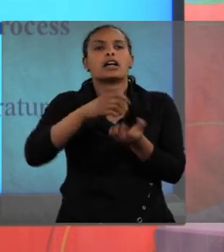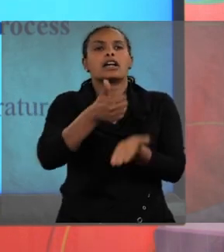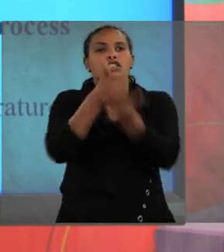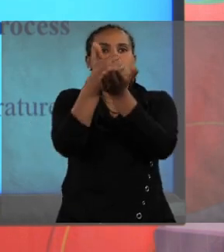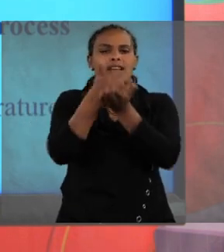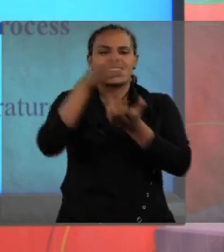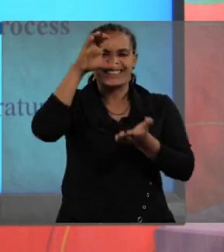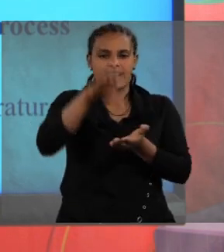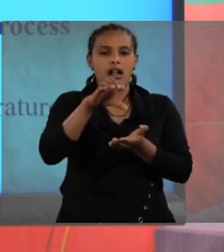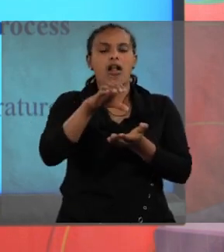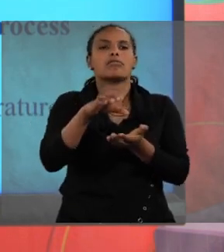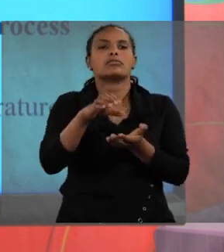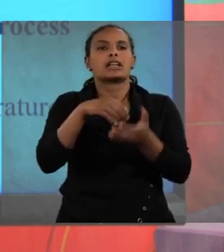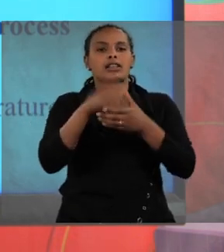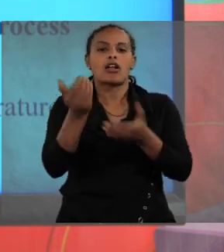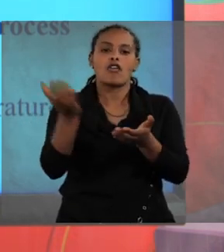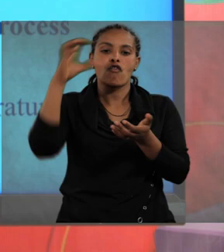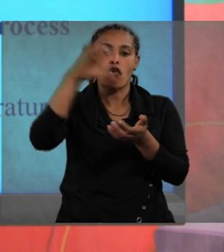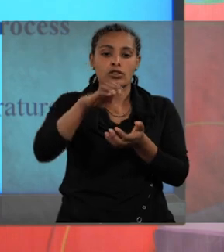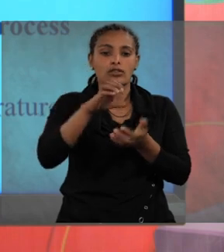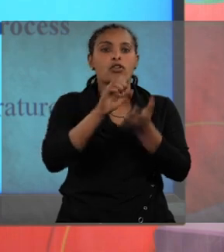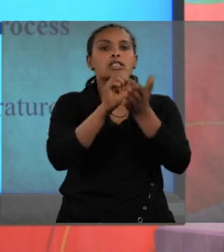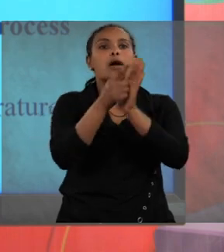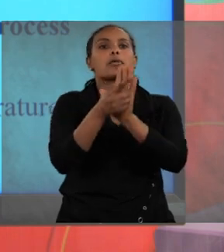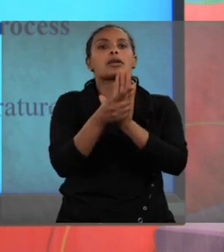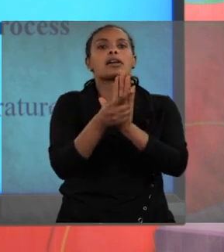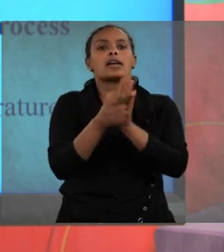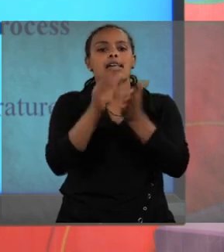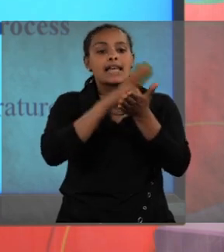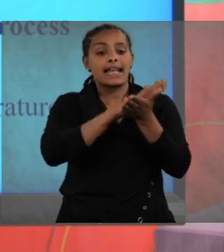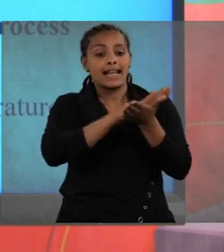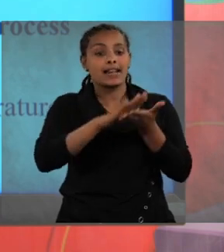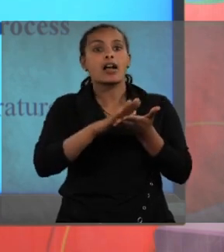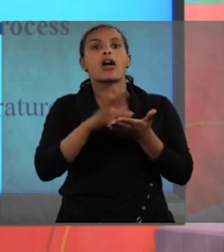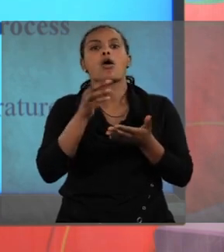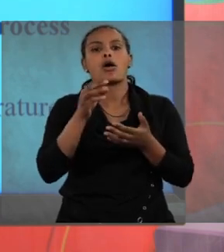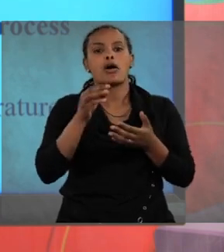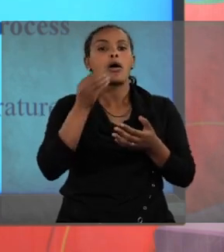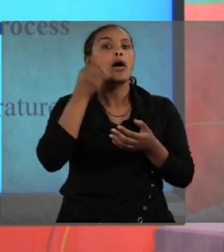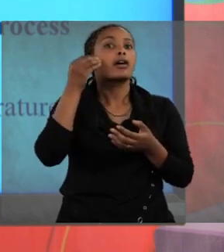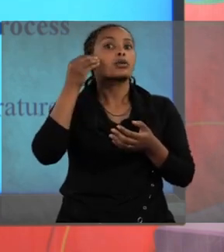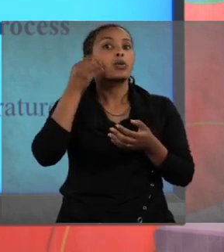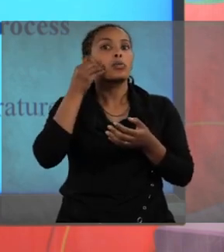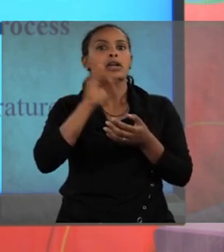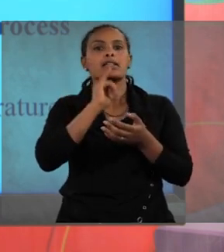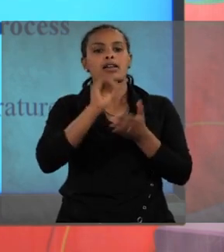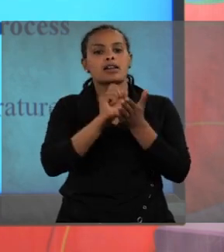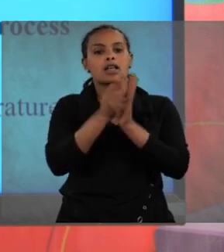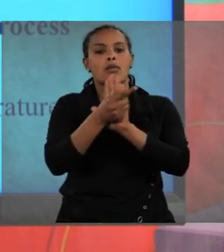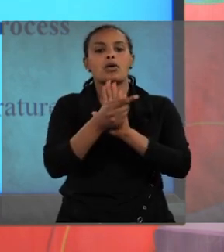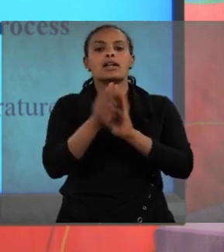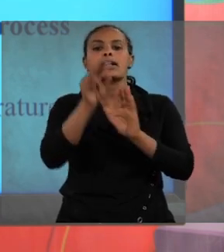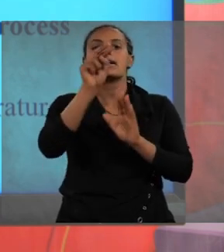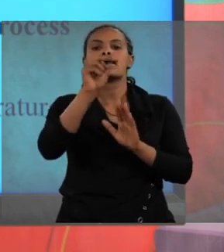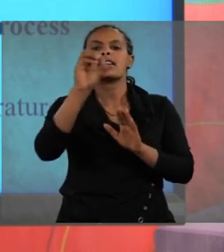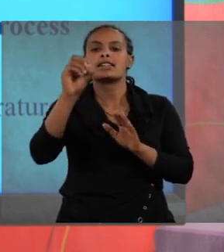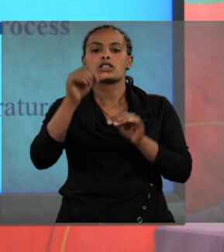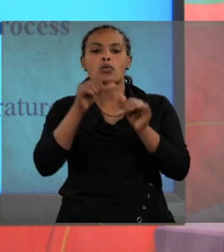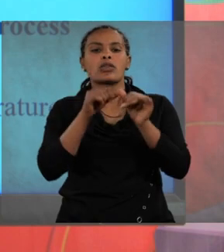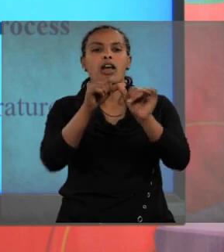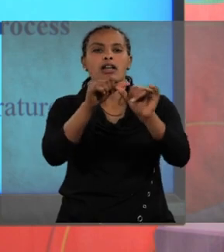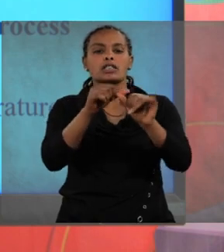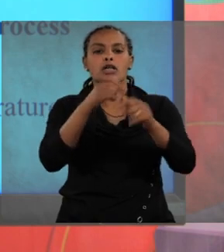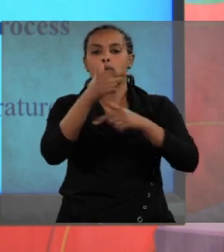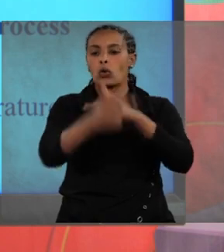external force. For example, cleaning of a room is an example of non-spontaneous